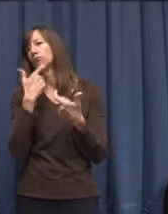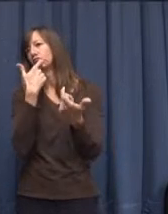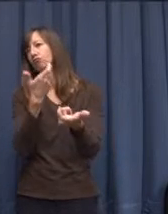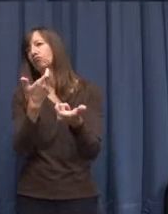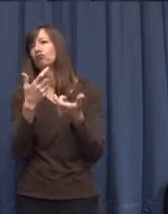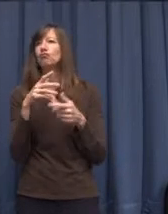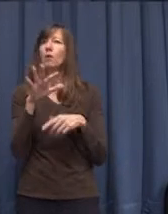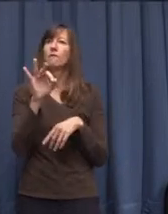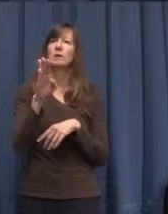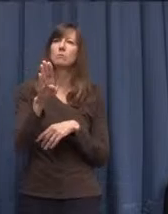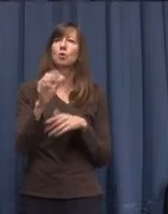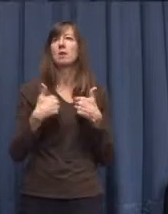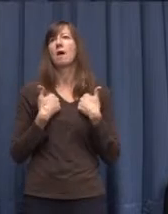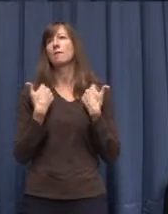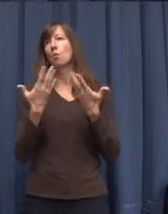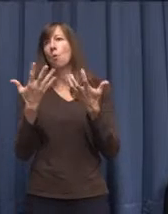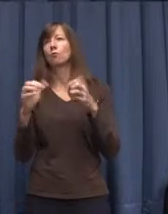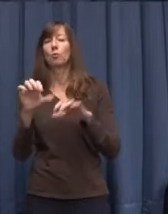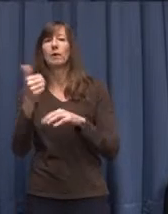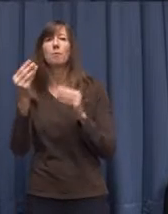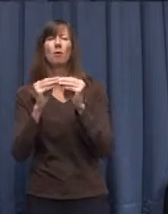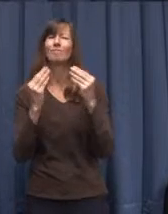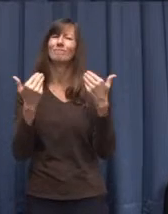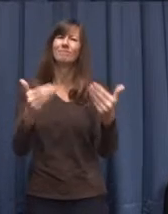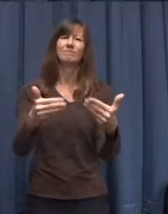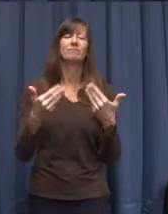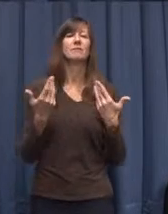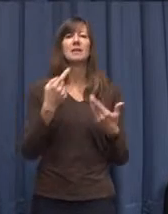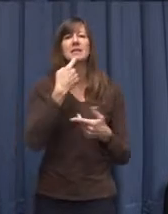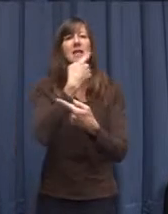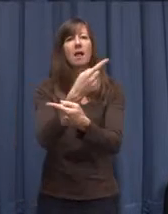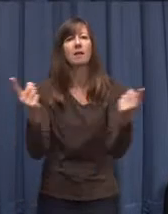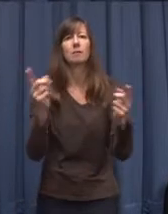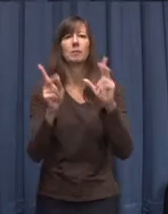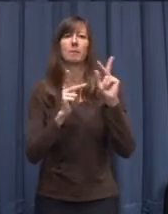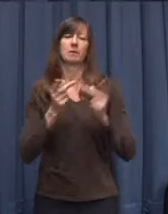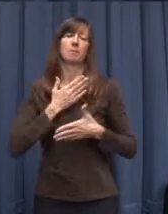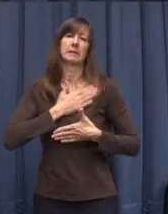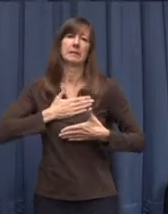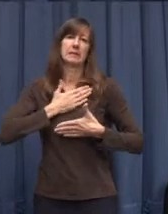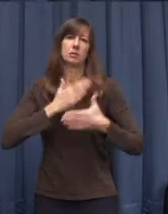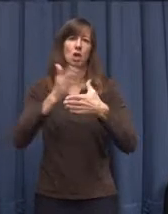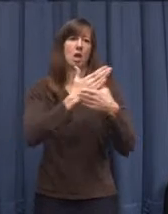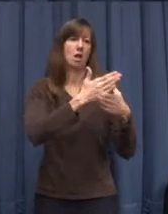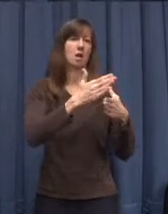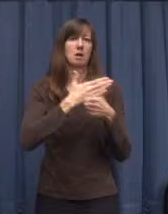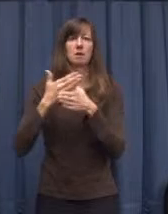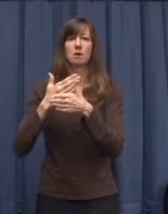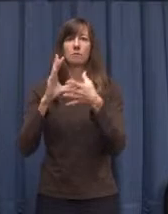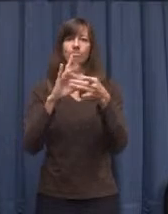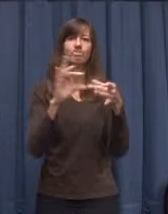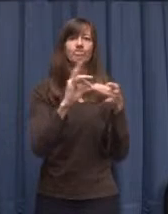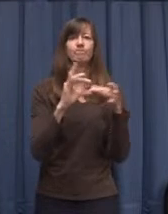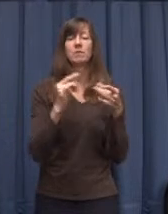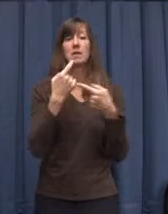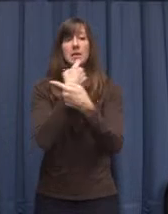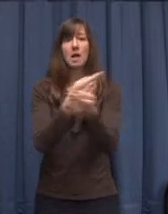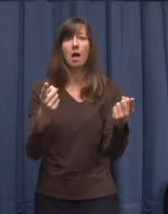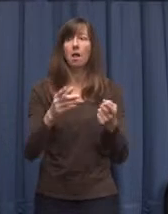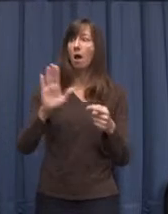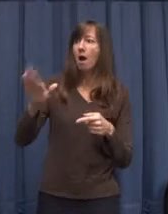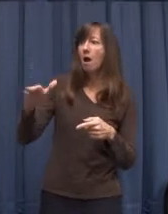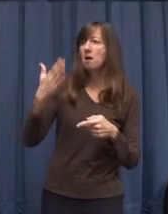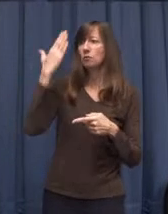Please spread the word among family and friends and loved ones that these are the numbers. This is the data, that